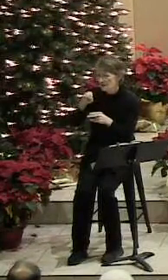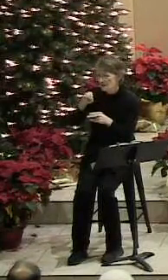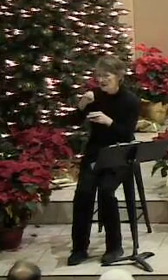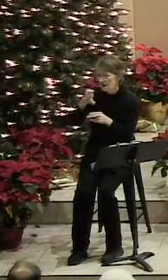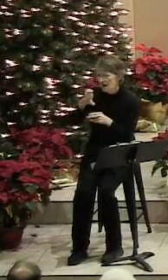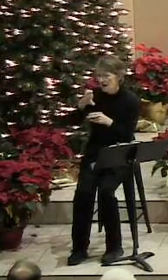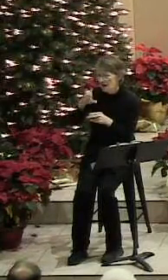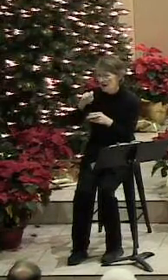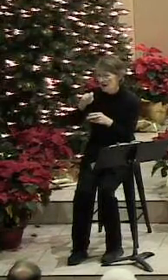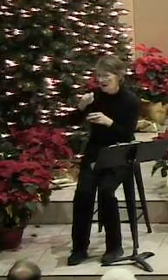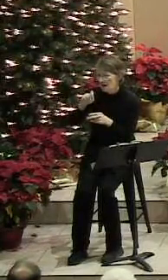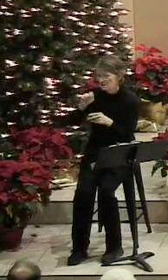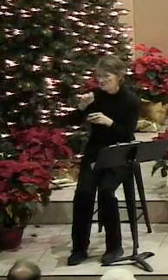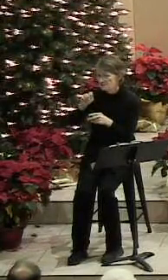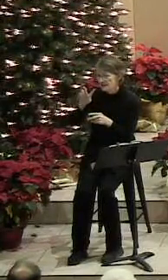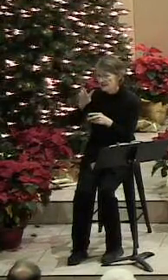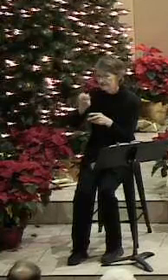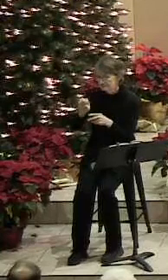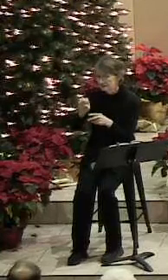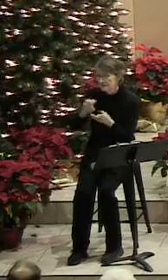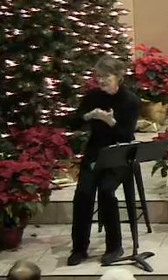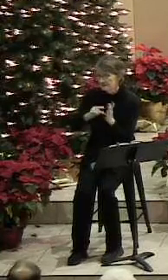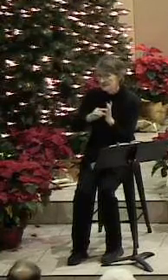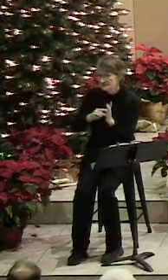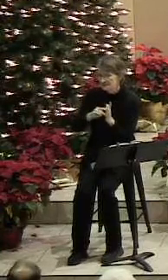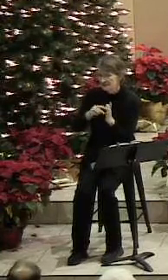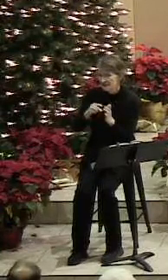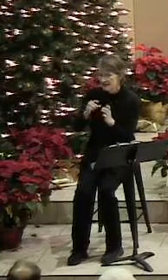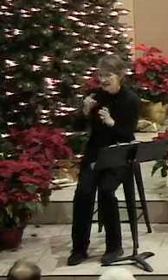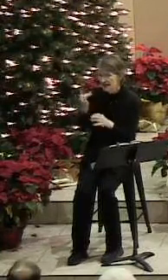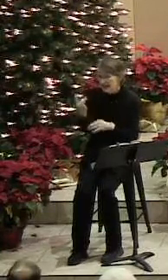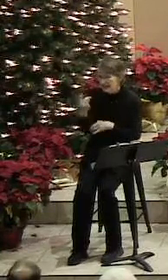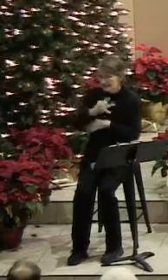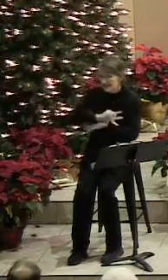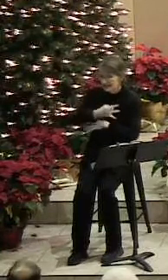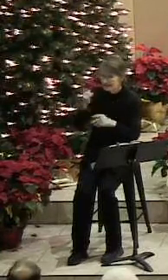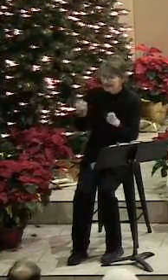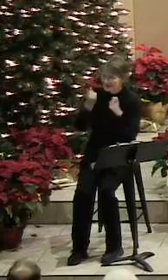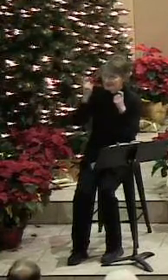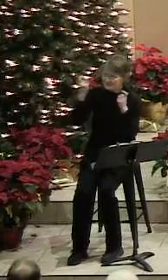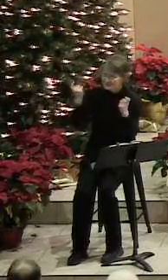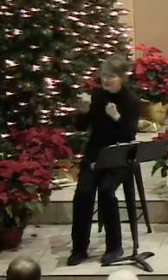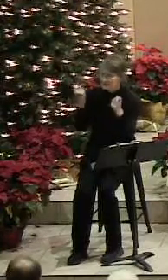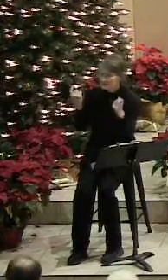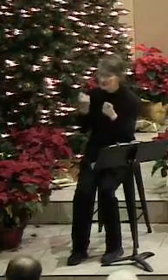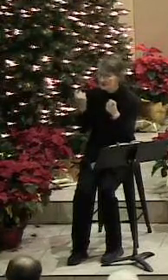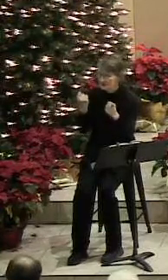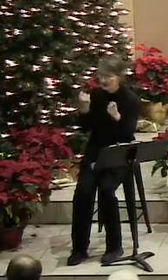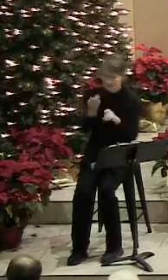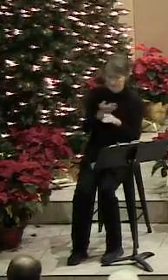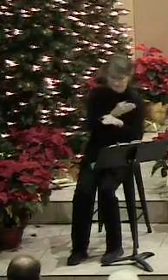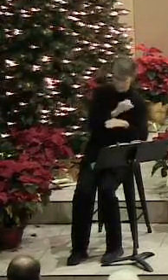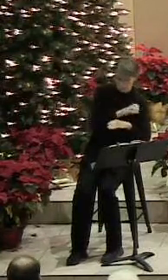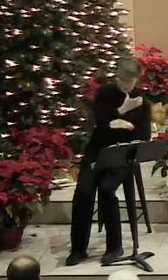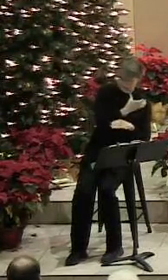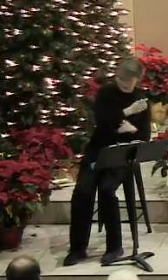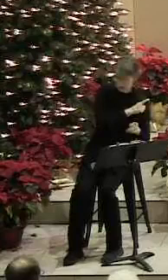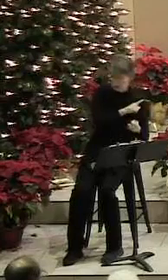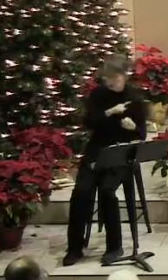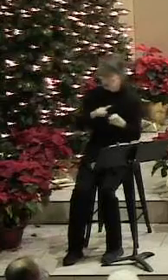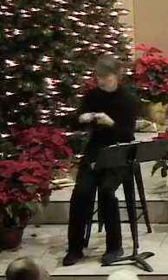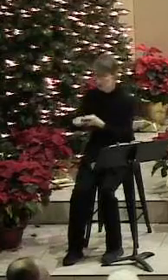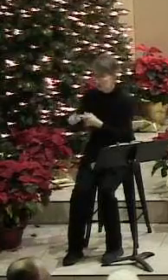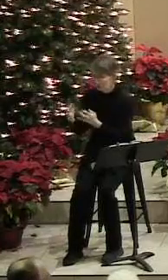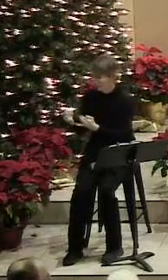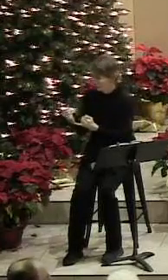An eight-day celebration, a whole week celebration. And indeed, the old, and then of course also part of the